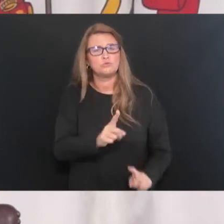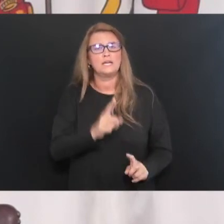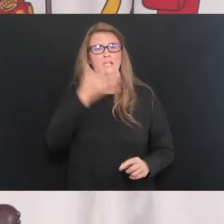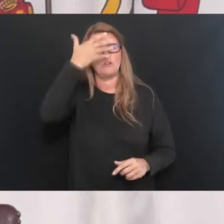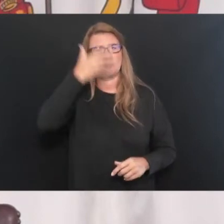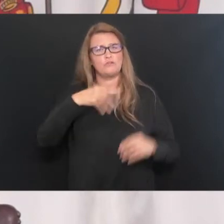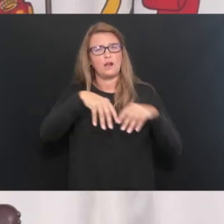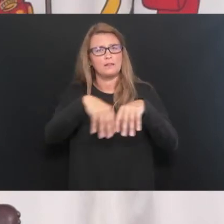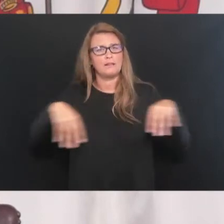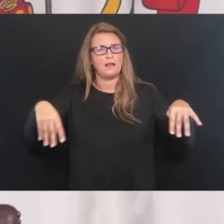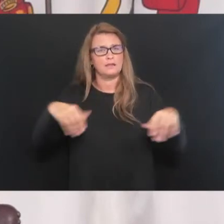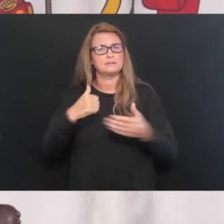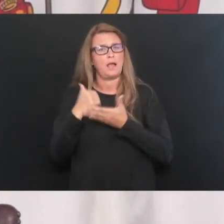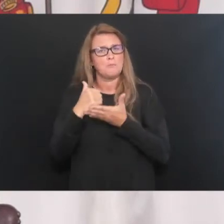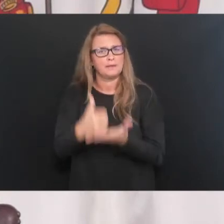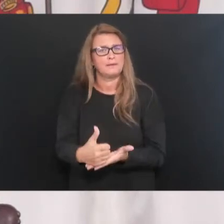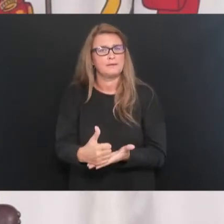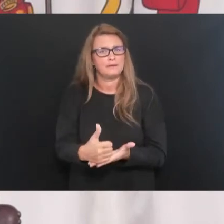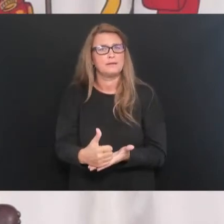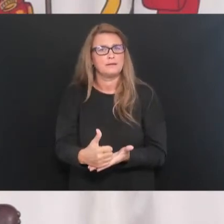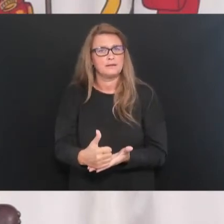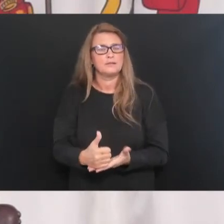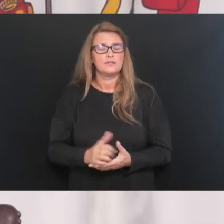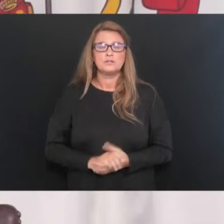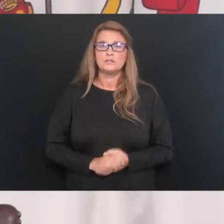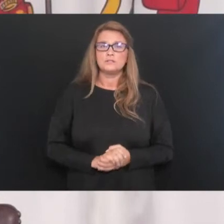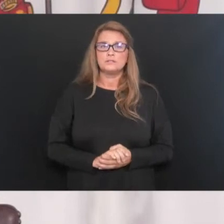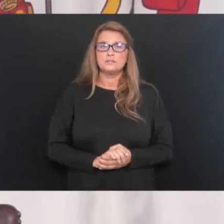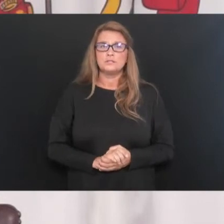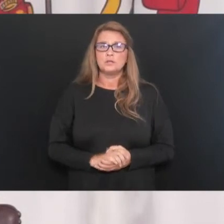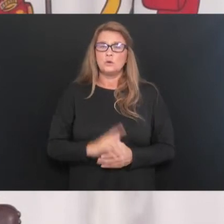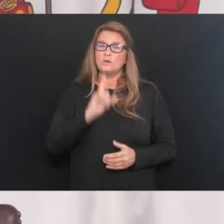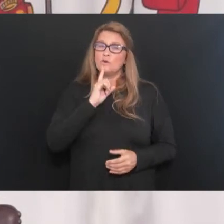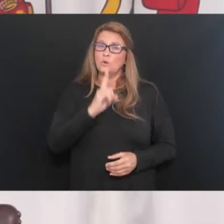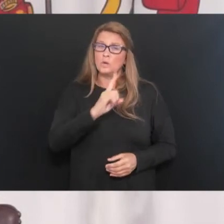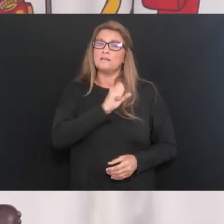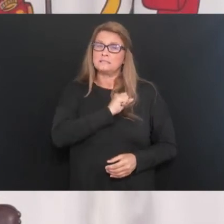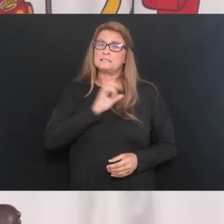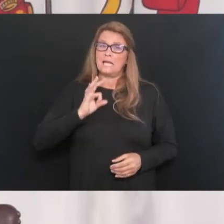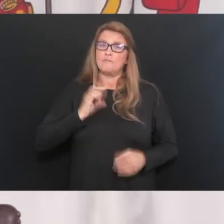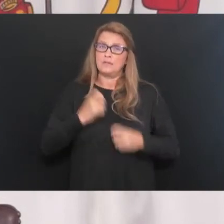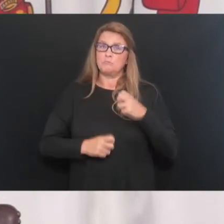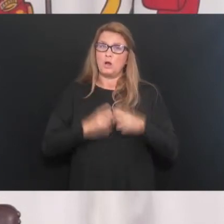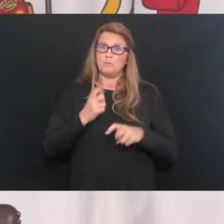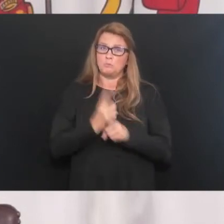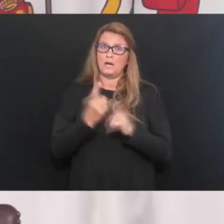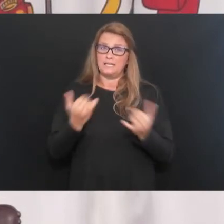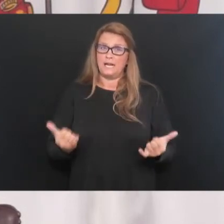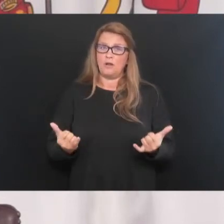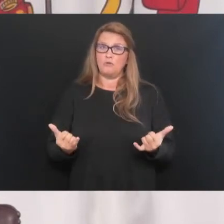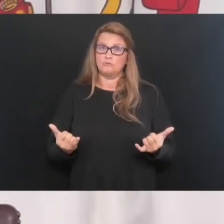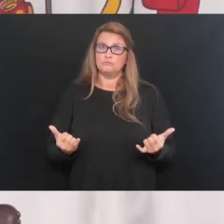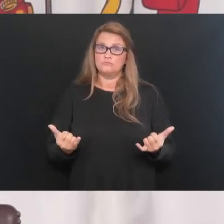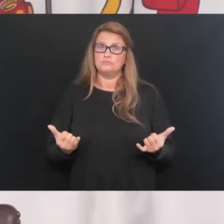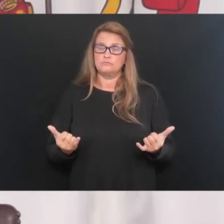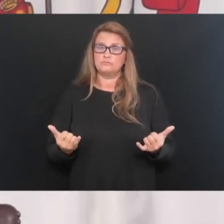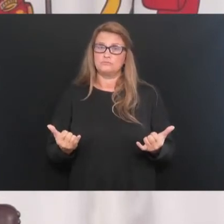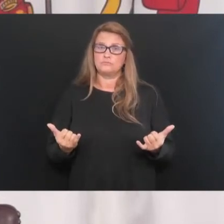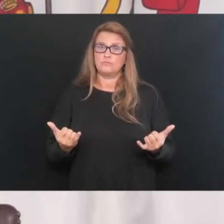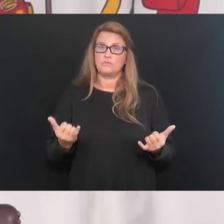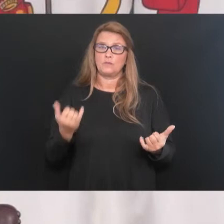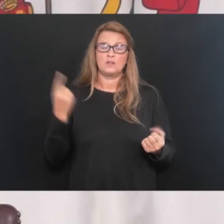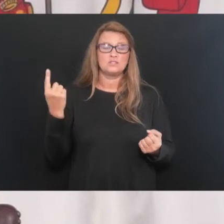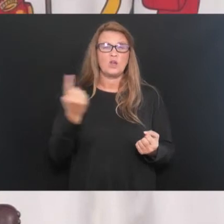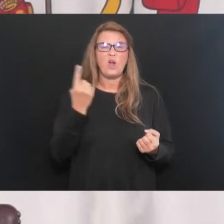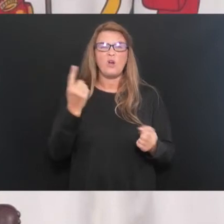lines, really helping us. We have a real staffing issue. That's all there is to it. And there's all kinds